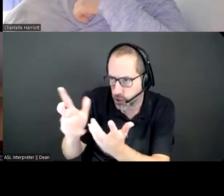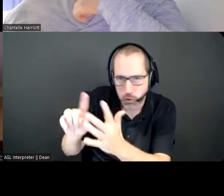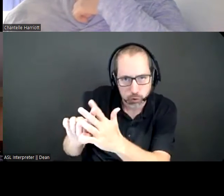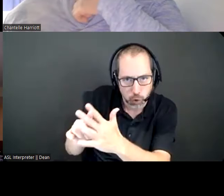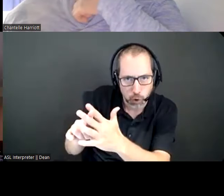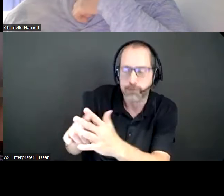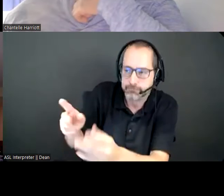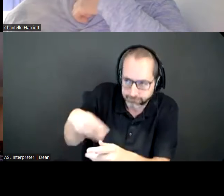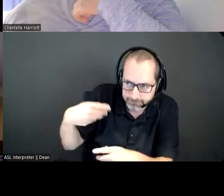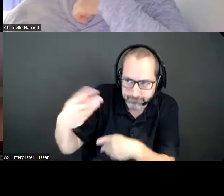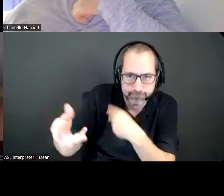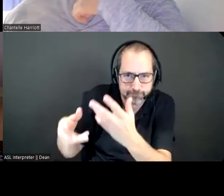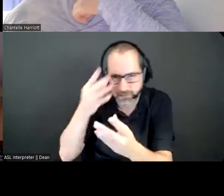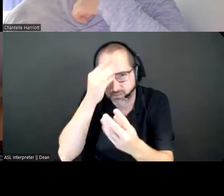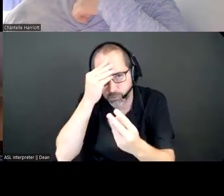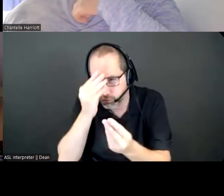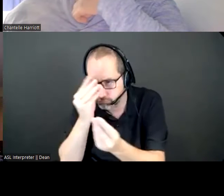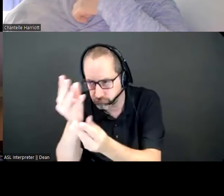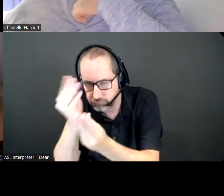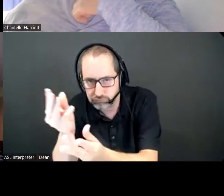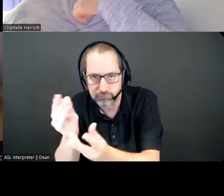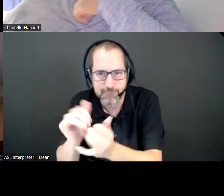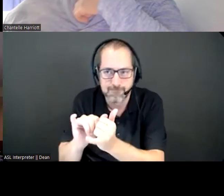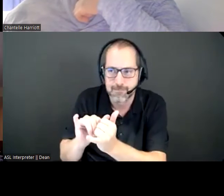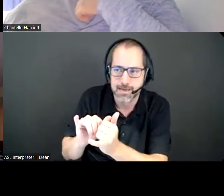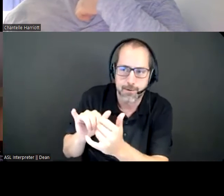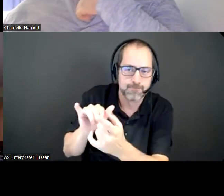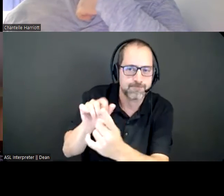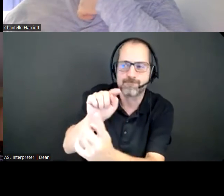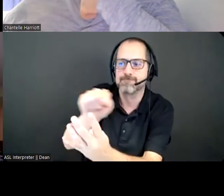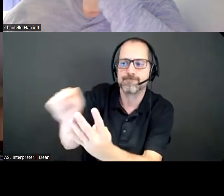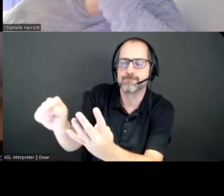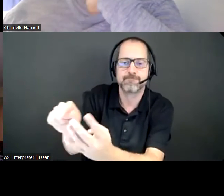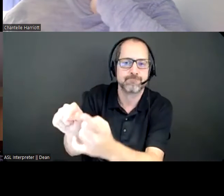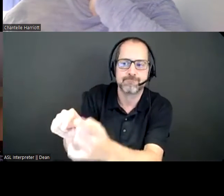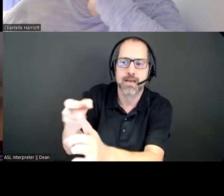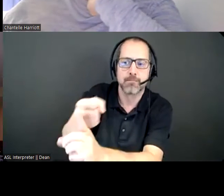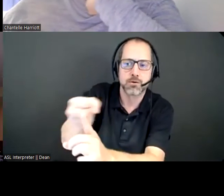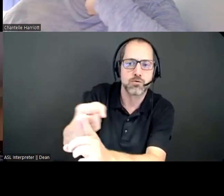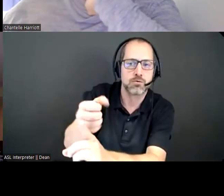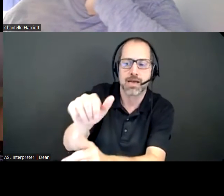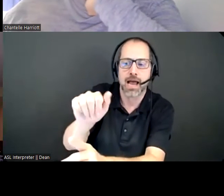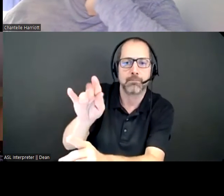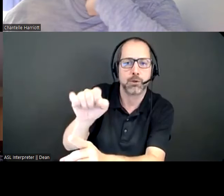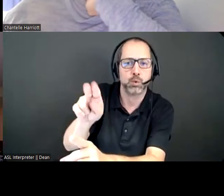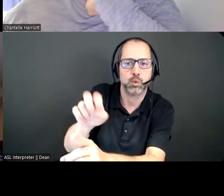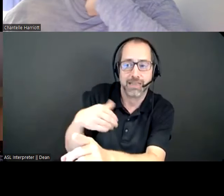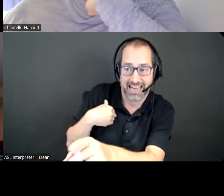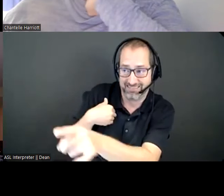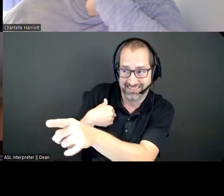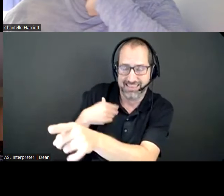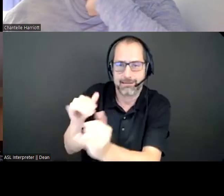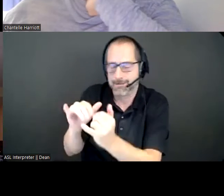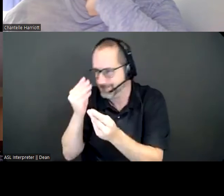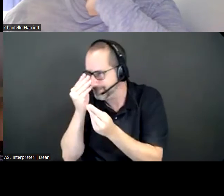the information about how to address when there's abuse going on, or in whatever. We